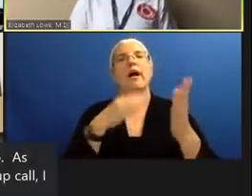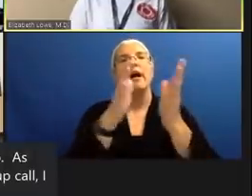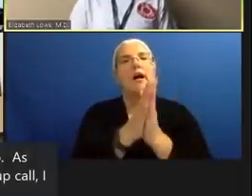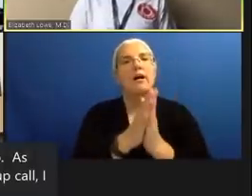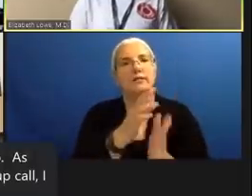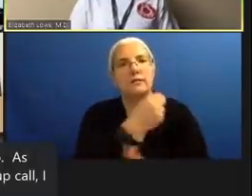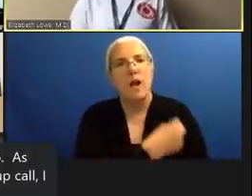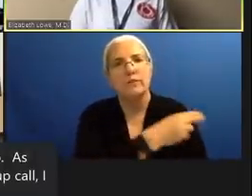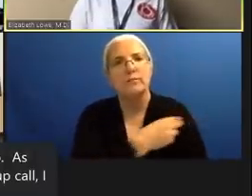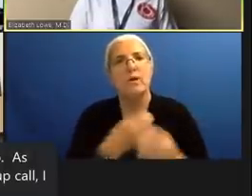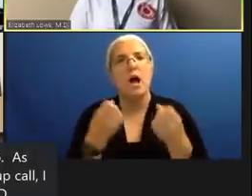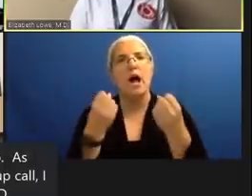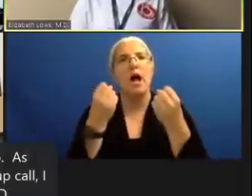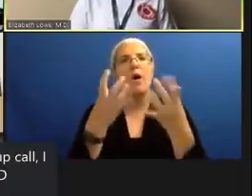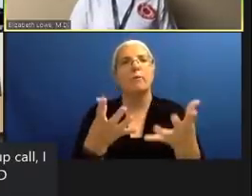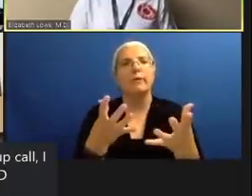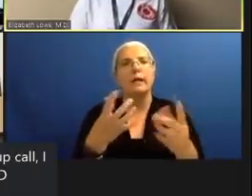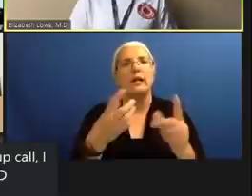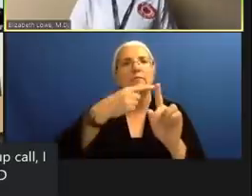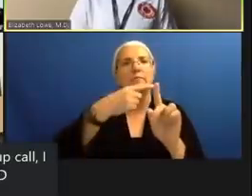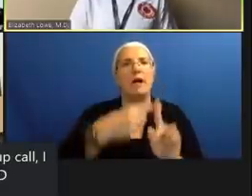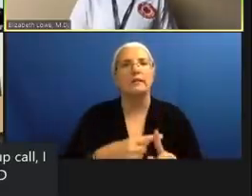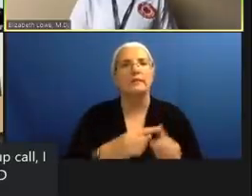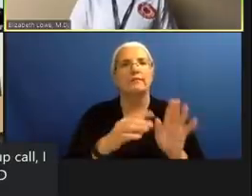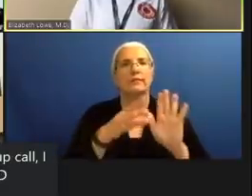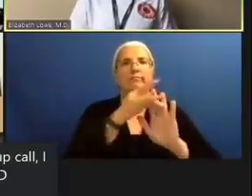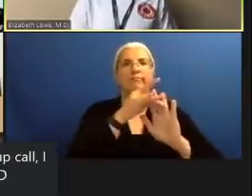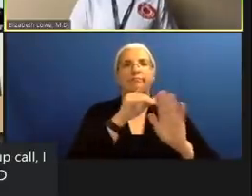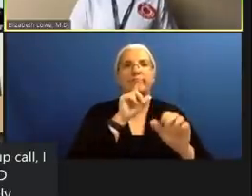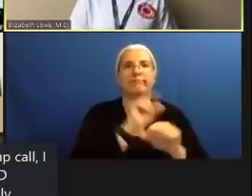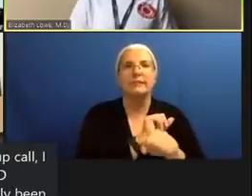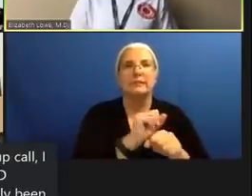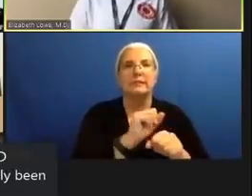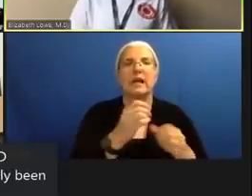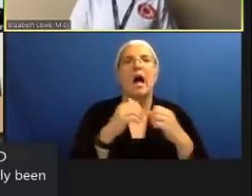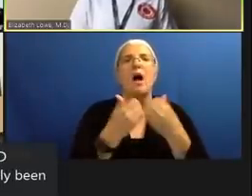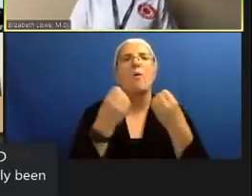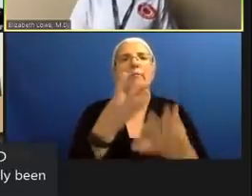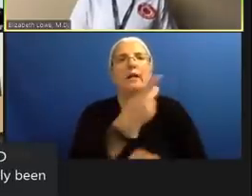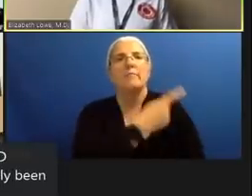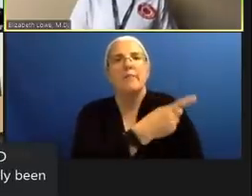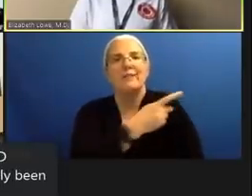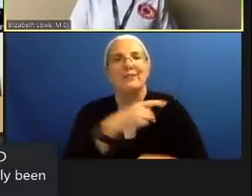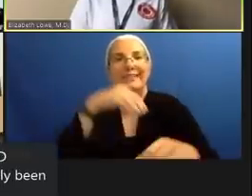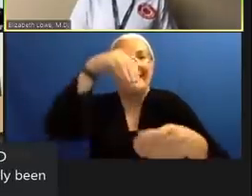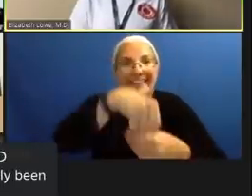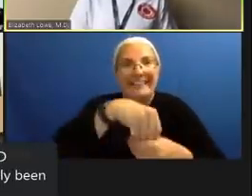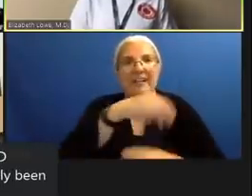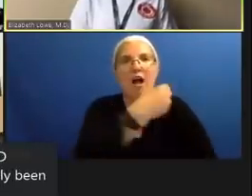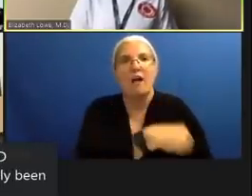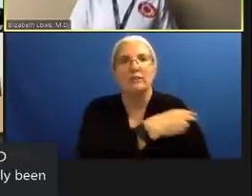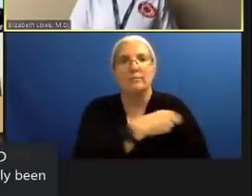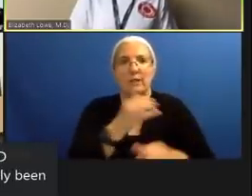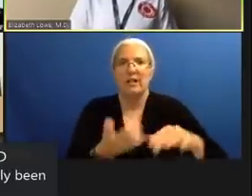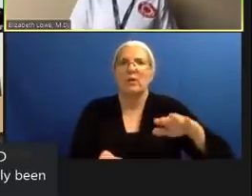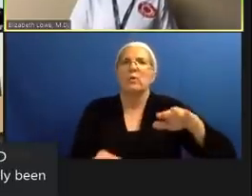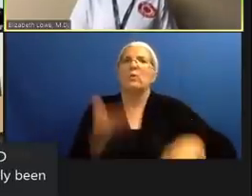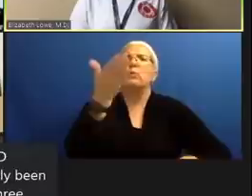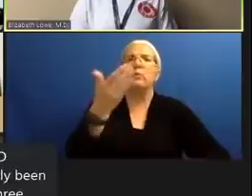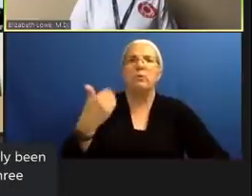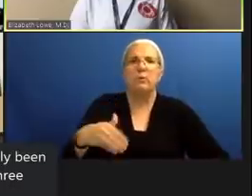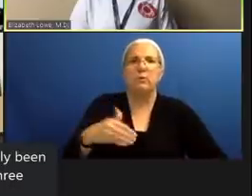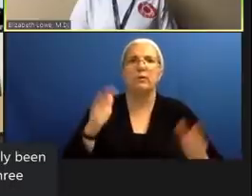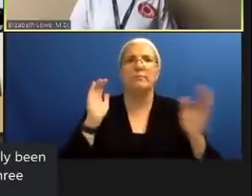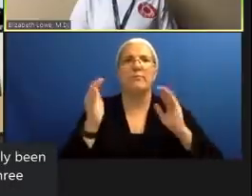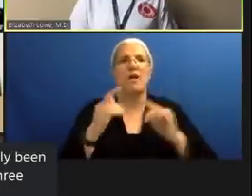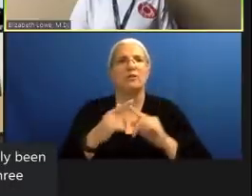it's definitely been up in the last month compared to the first 3 months, and all of our testing